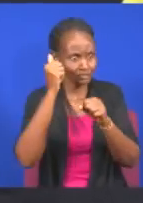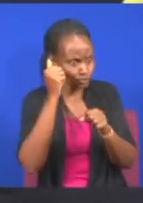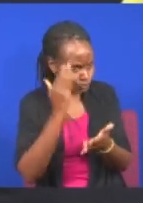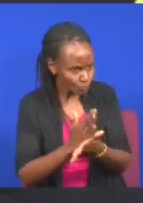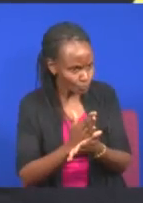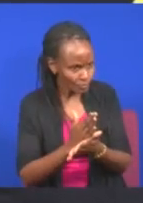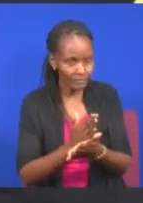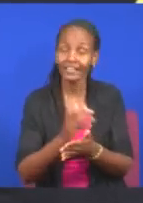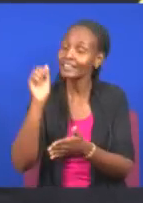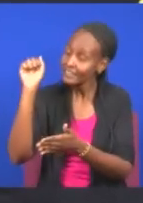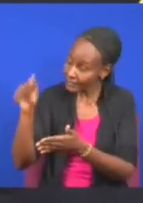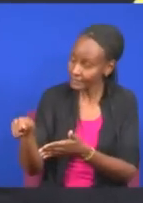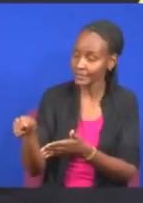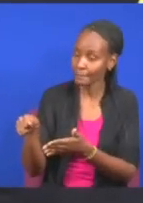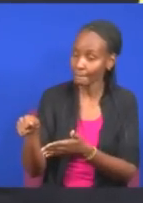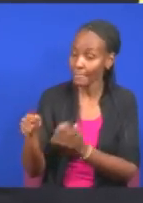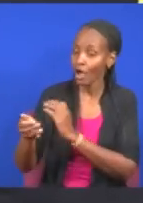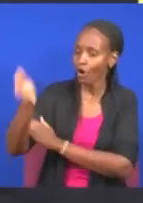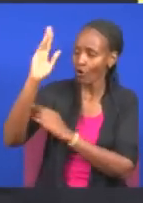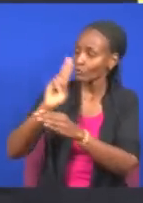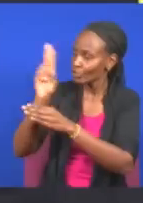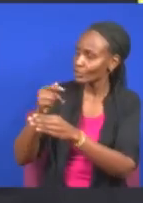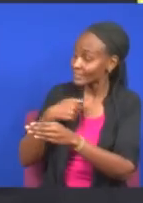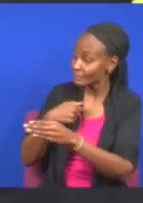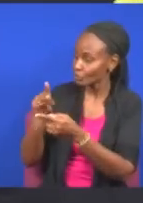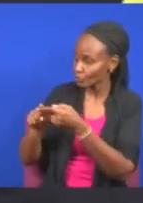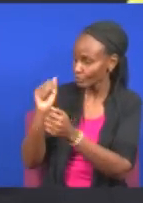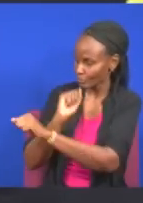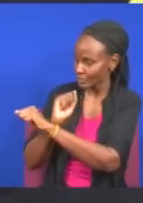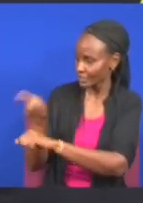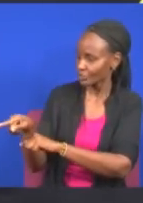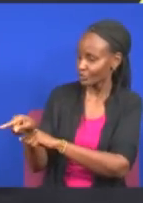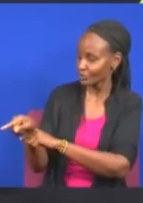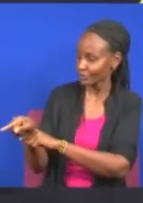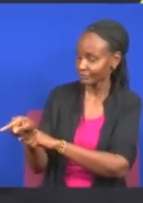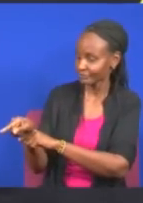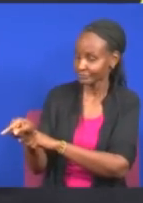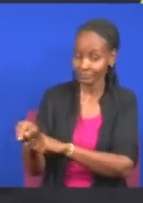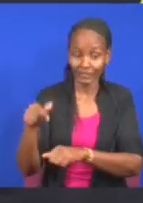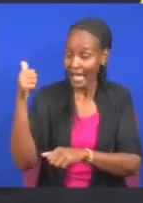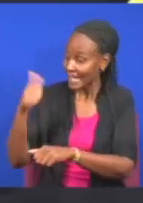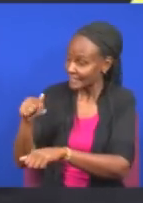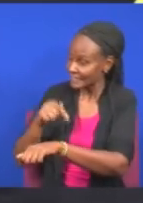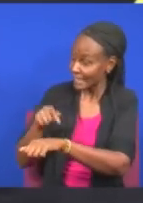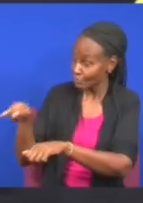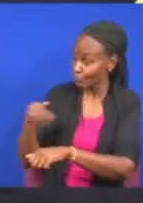does. So, God will use me to protect you. Wow. Anytime you feel